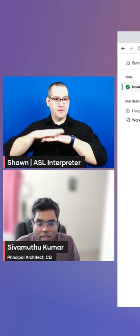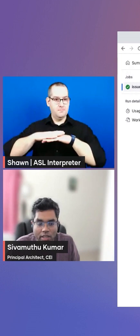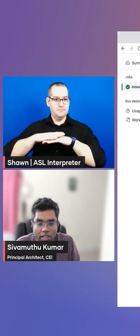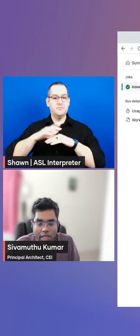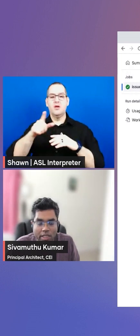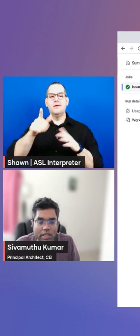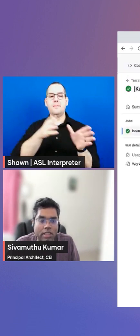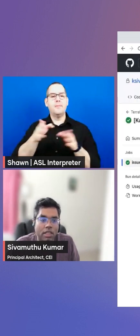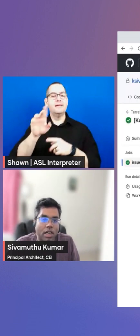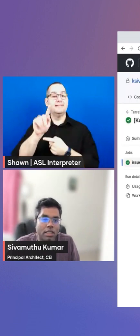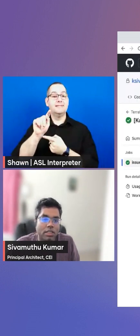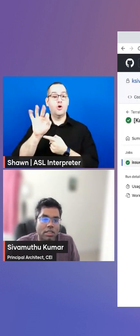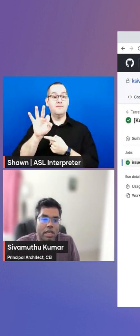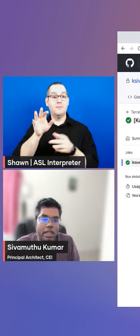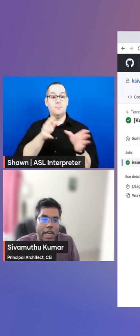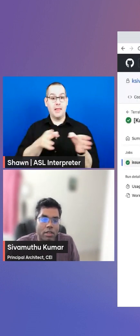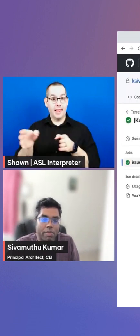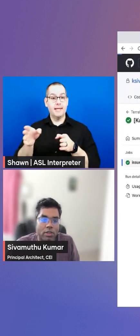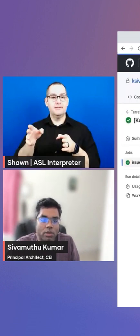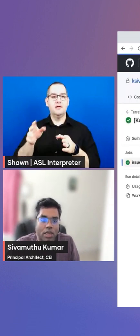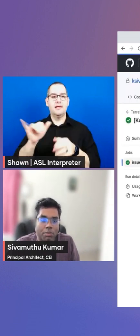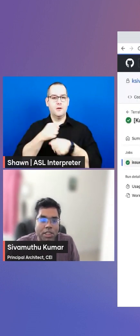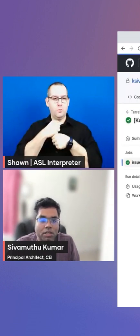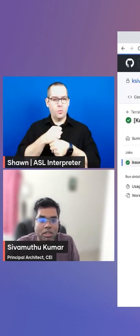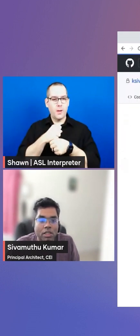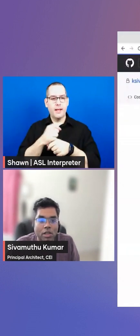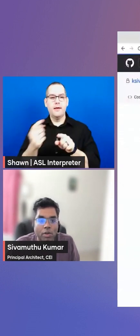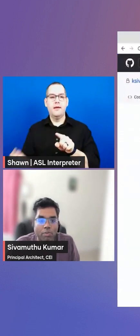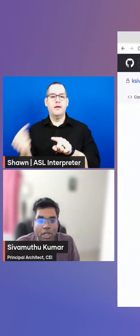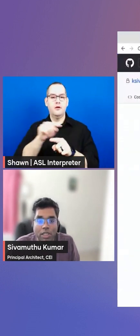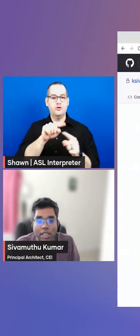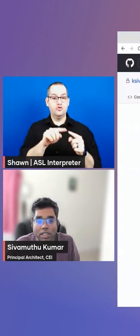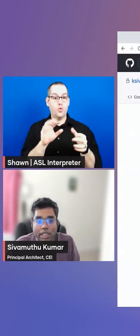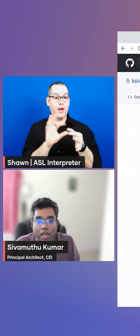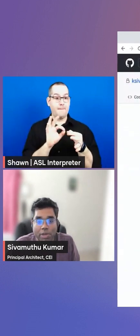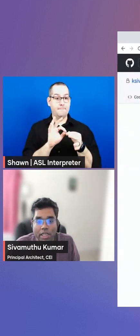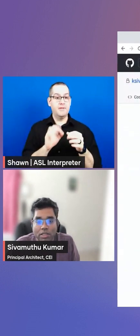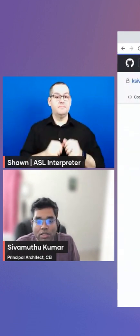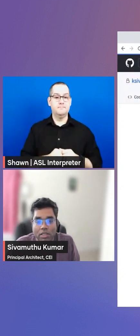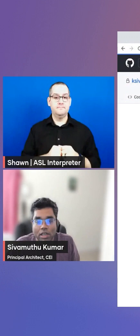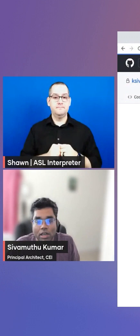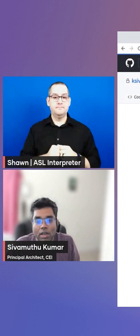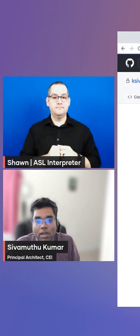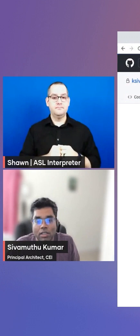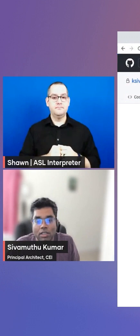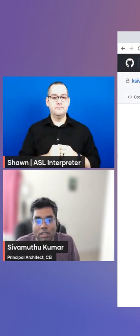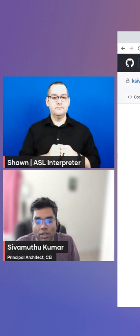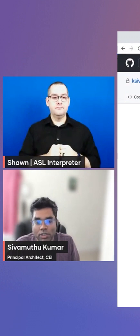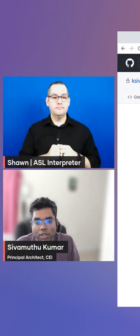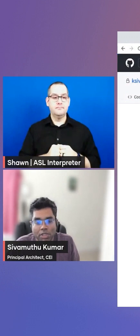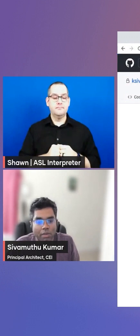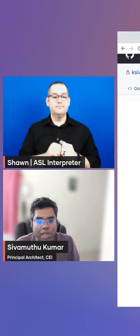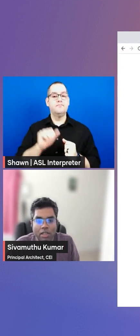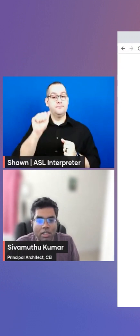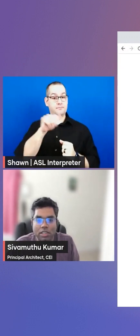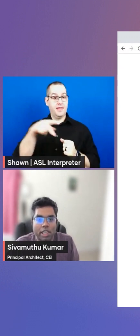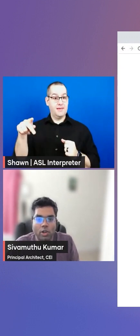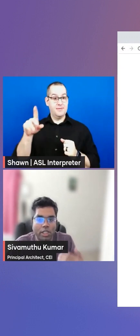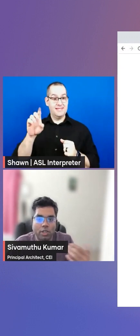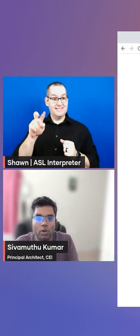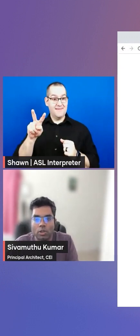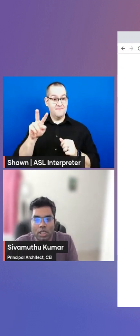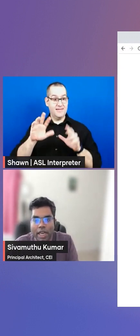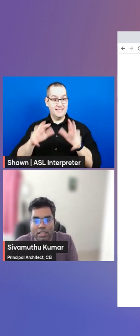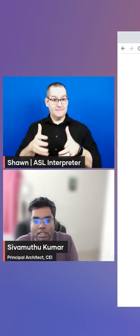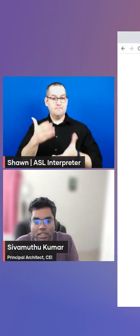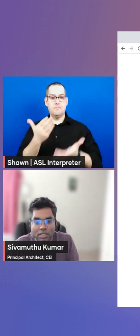is like created and it just like added back to the comment. But as like application dev team, they